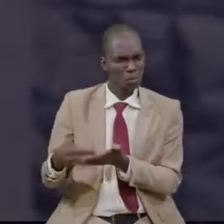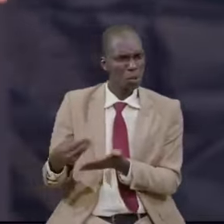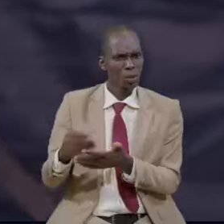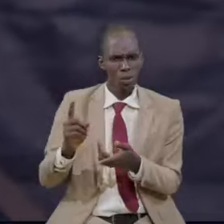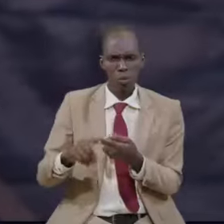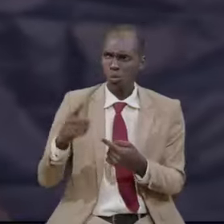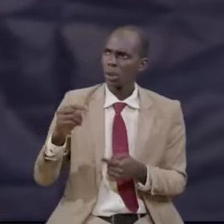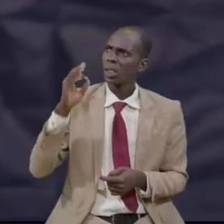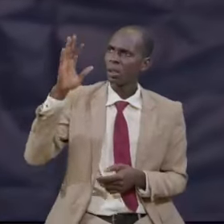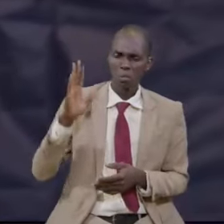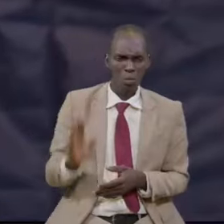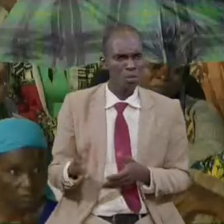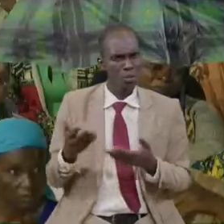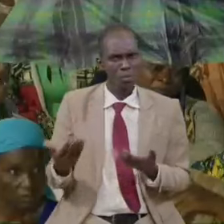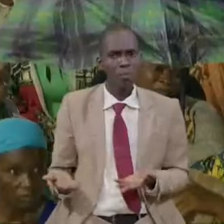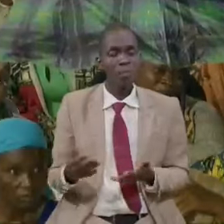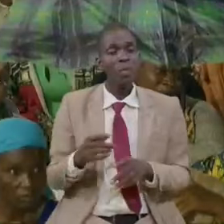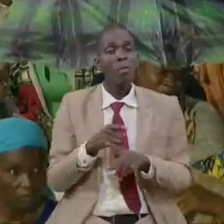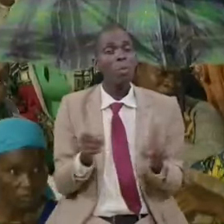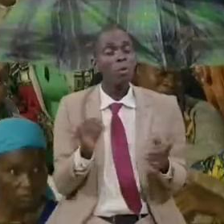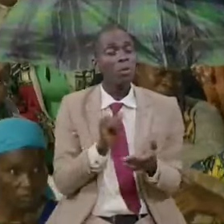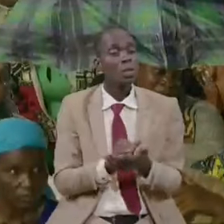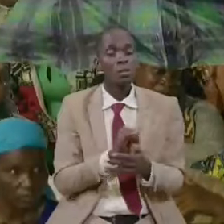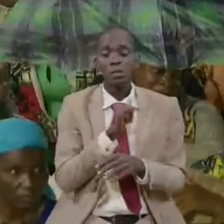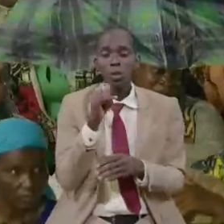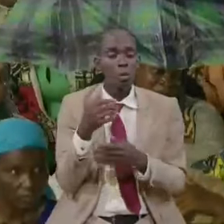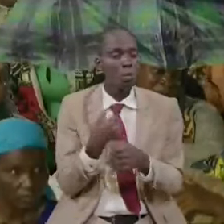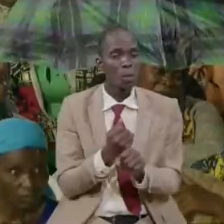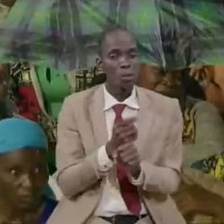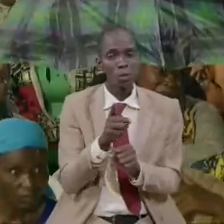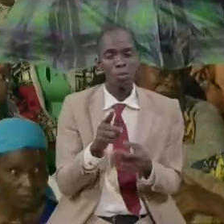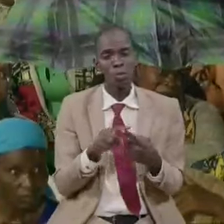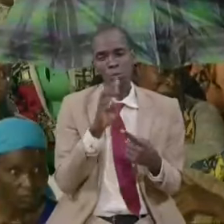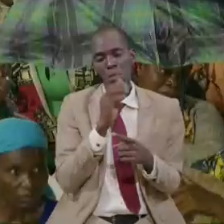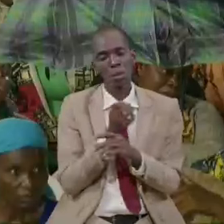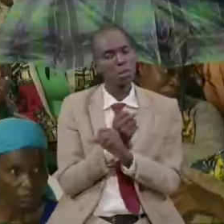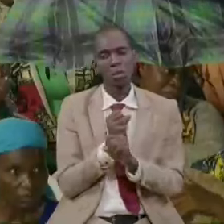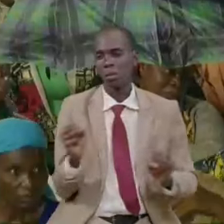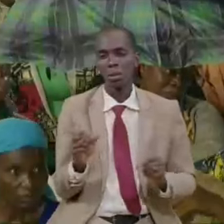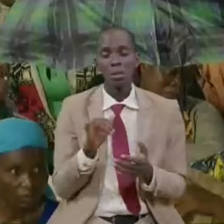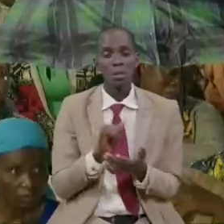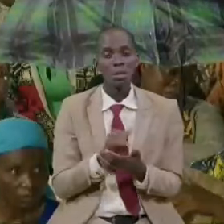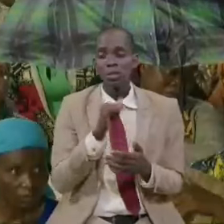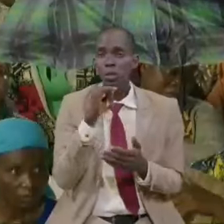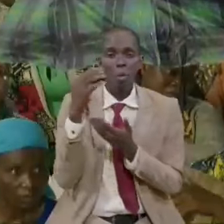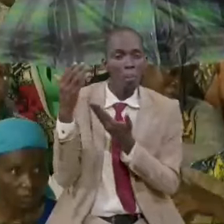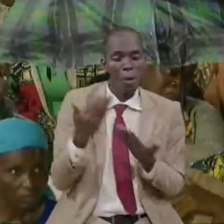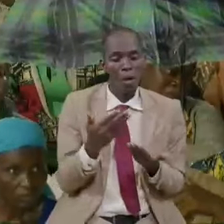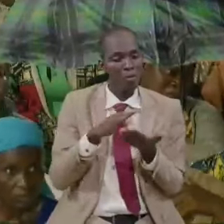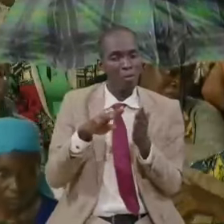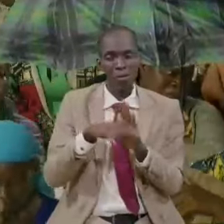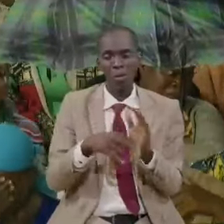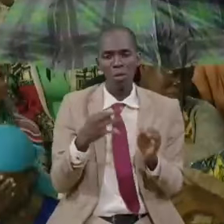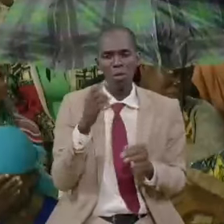sin does not pay for salvation. It does not pay for the forgiveness of God. I do this, I do this, I